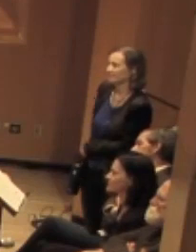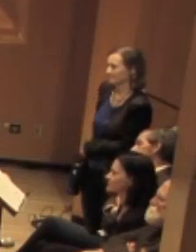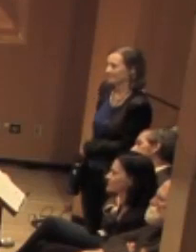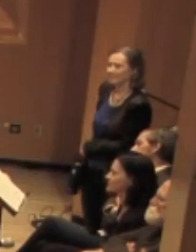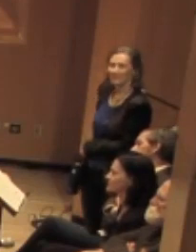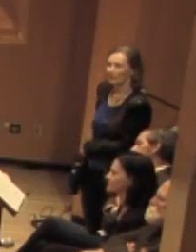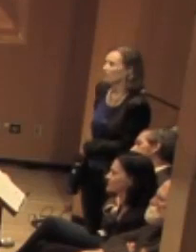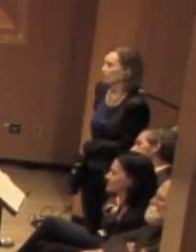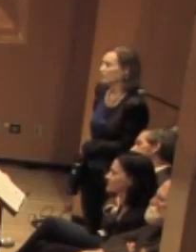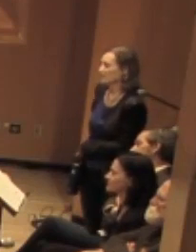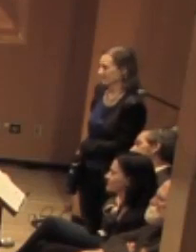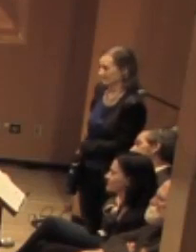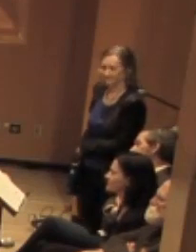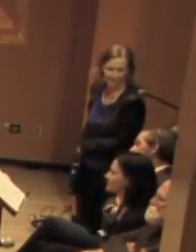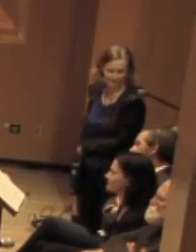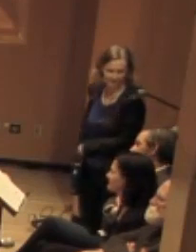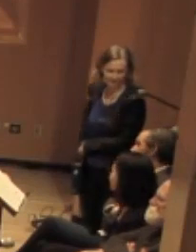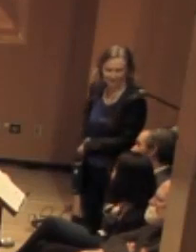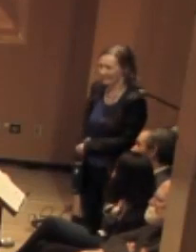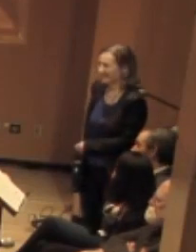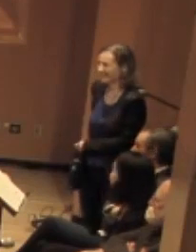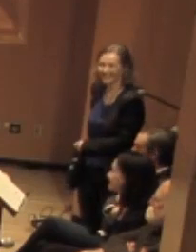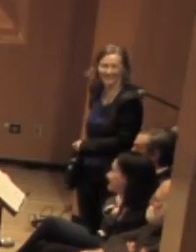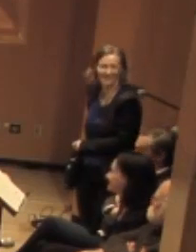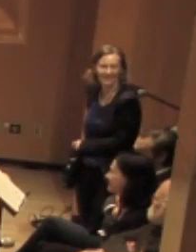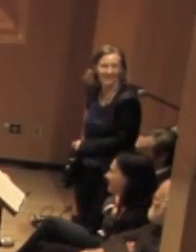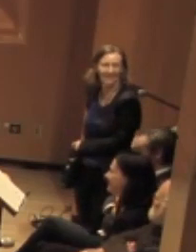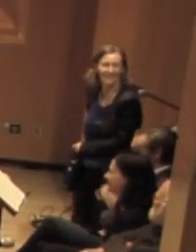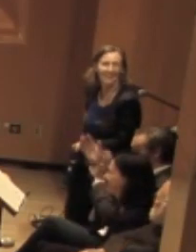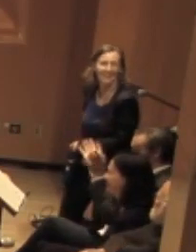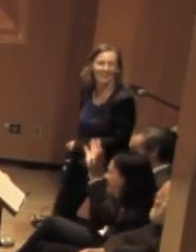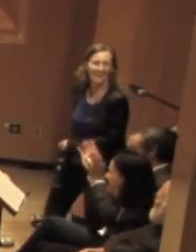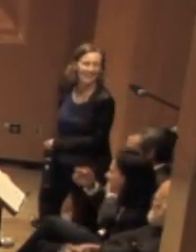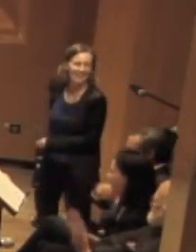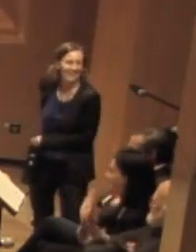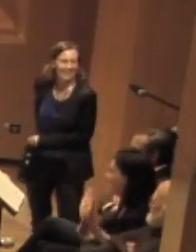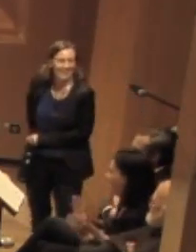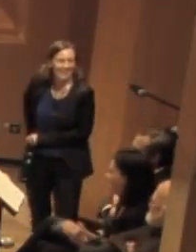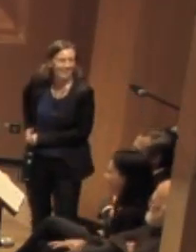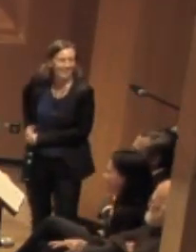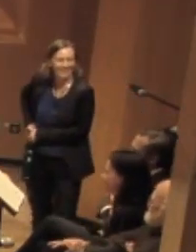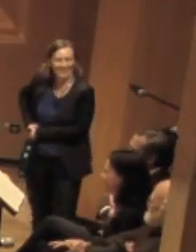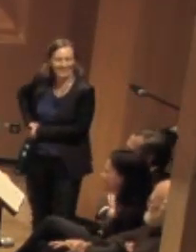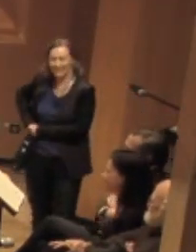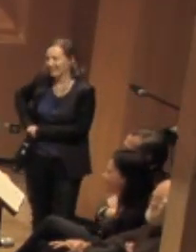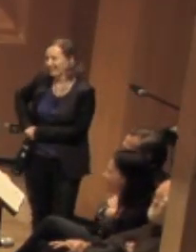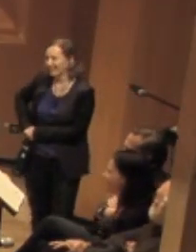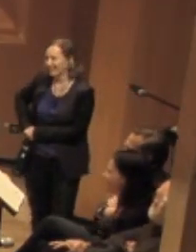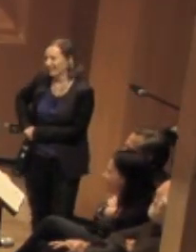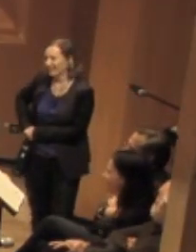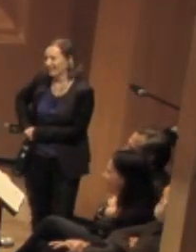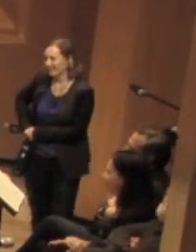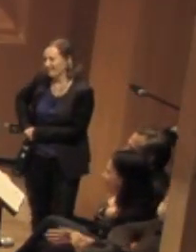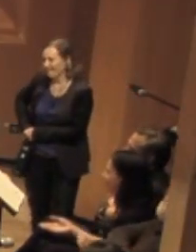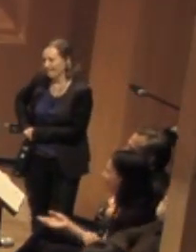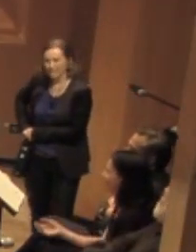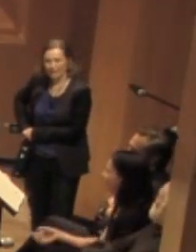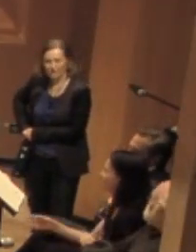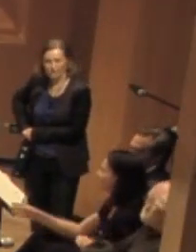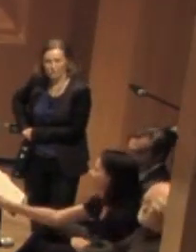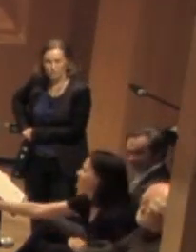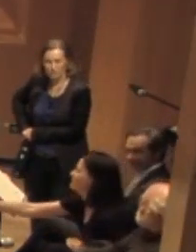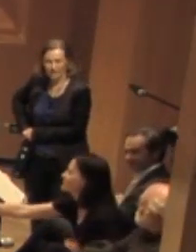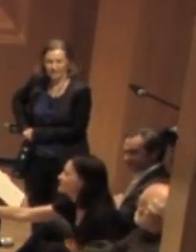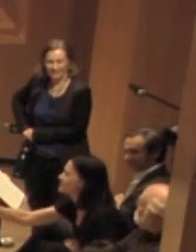like you know and there are two more of the old cast here from Death variations though uh do you have